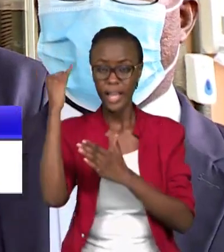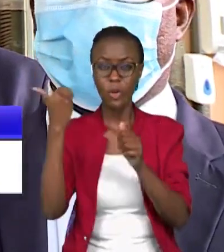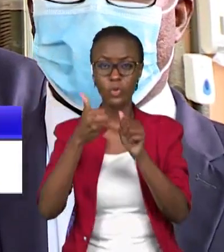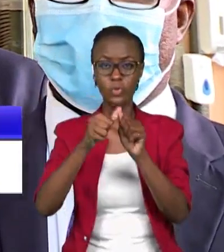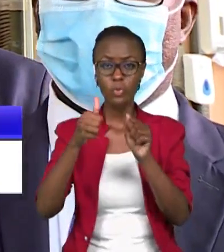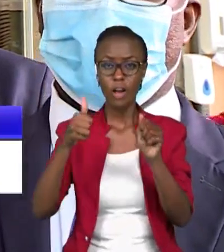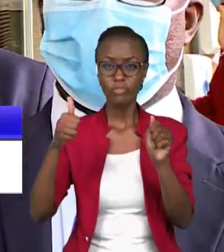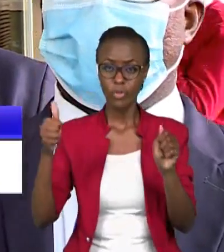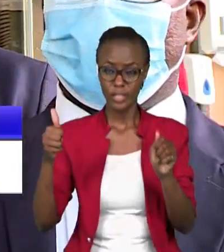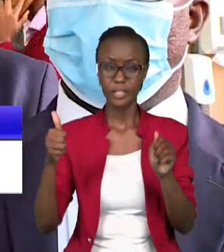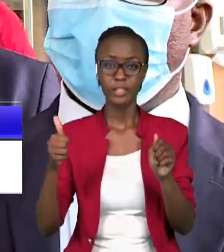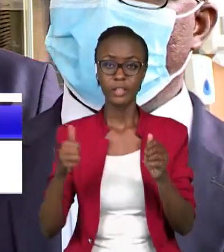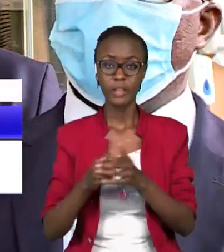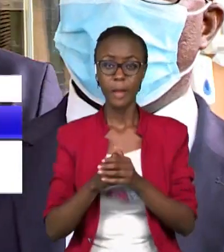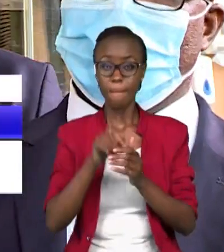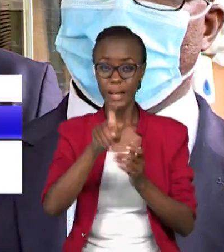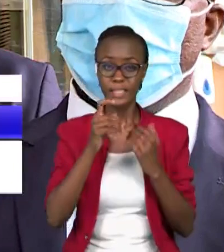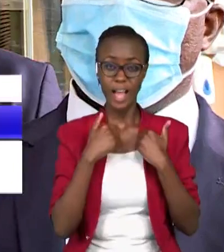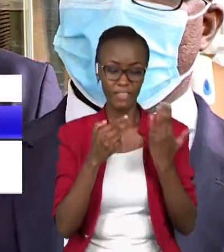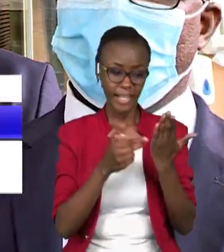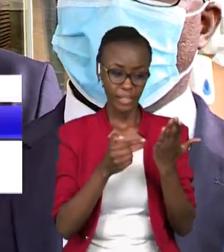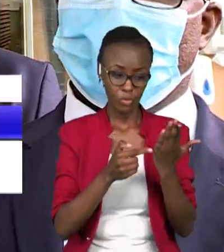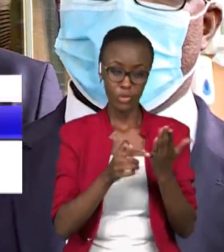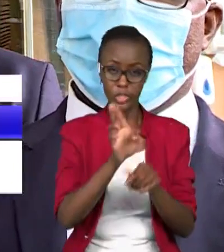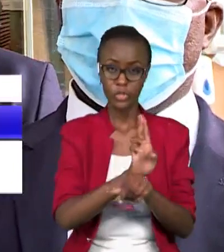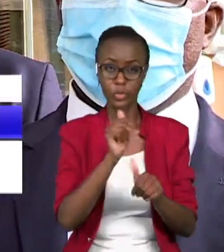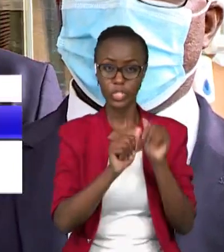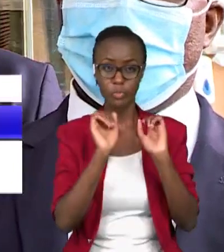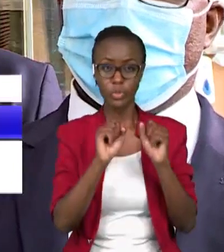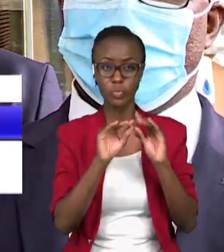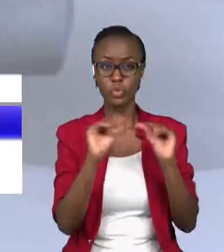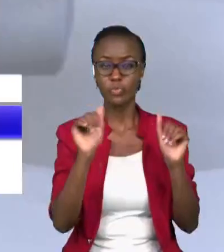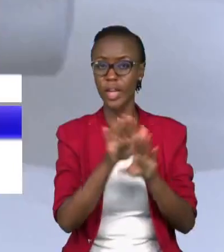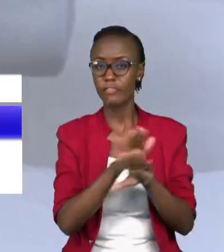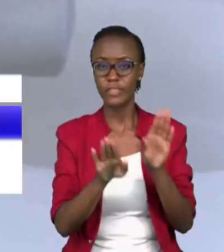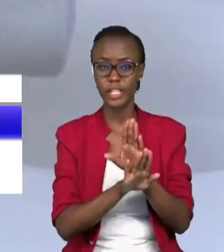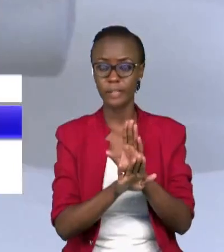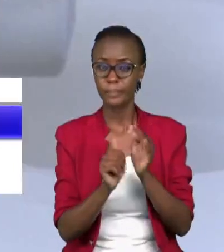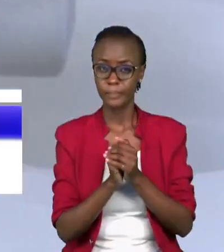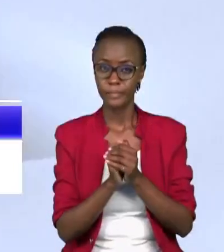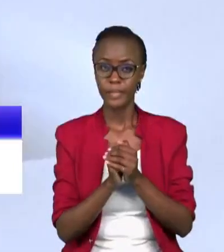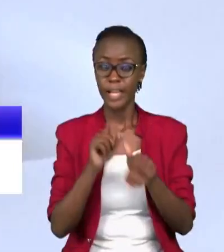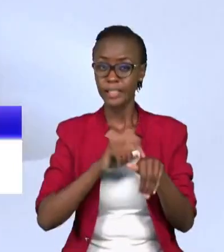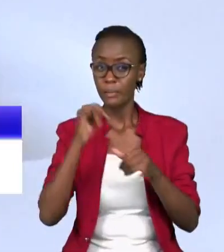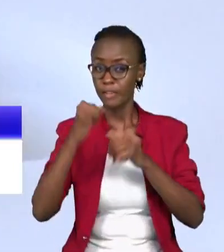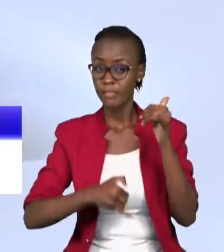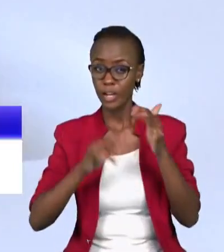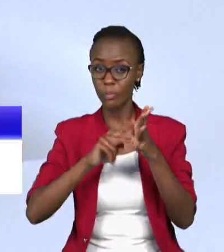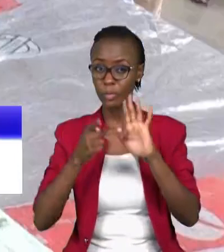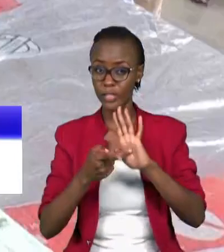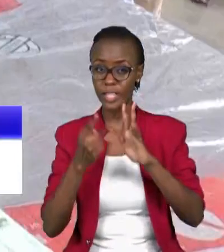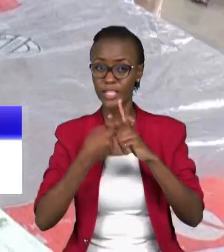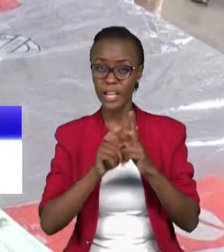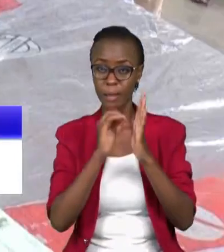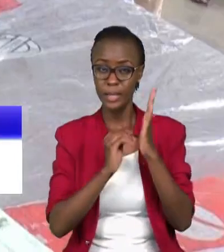but we have a tool that encompasses everything and can be able to collect all the information. With the pilot project being deployed in Machakos